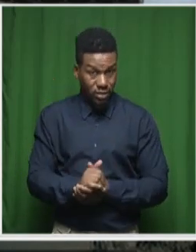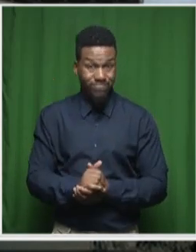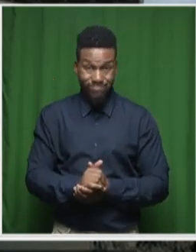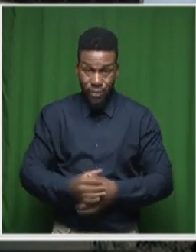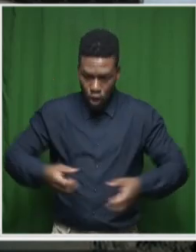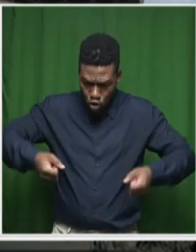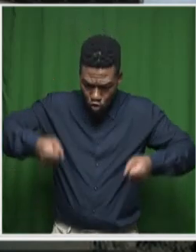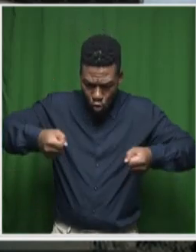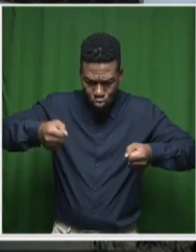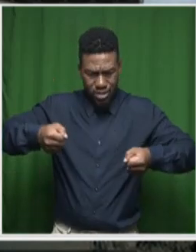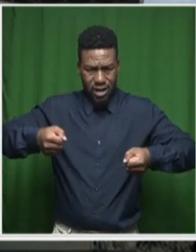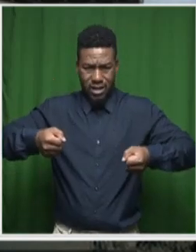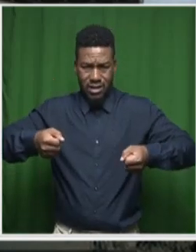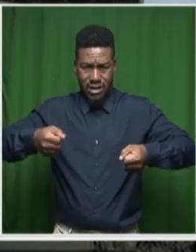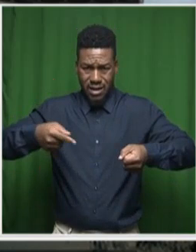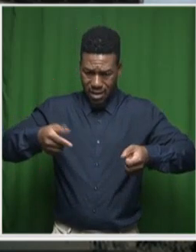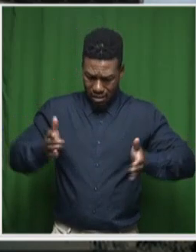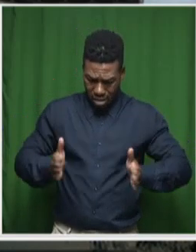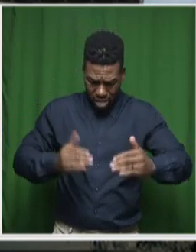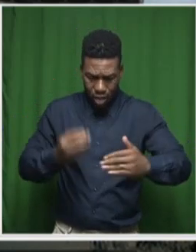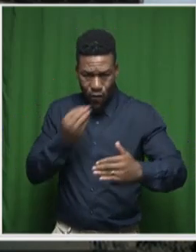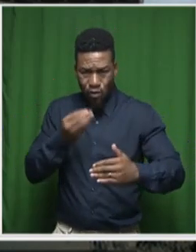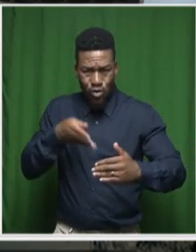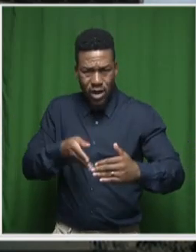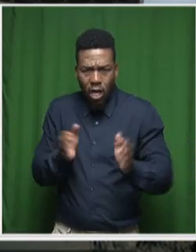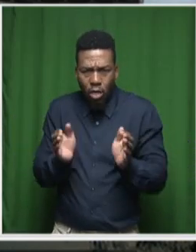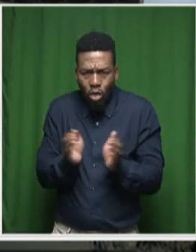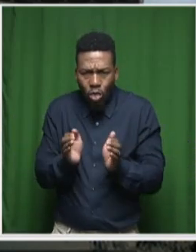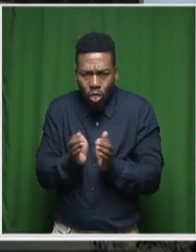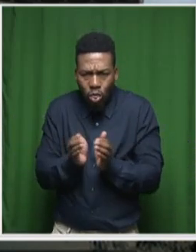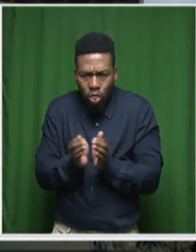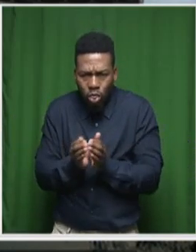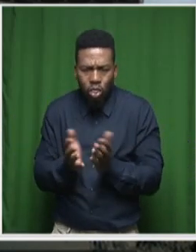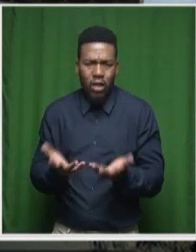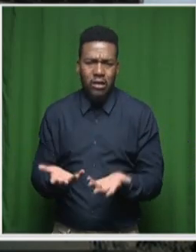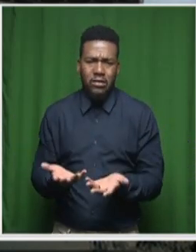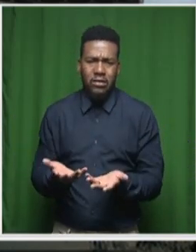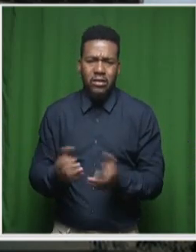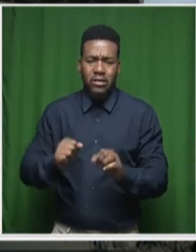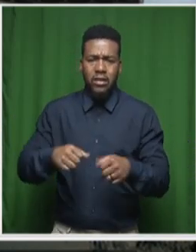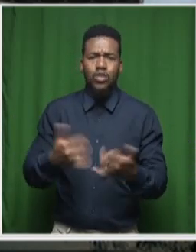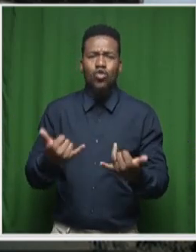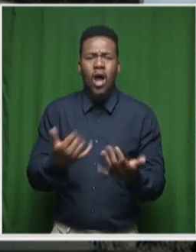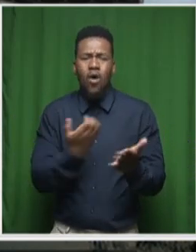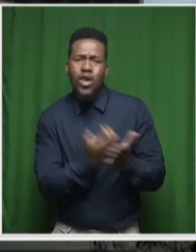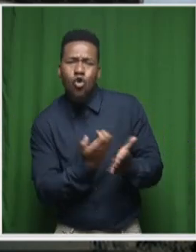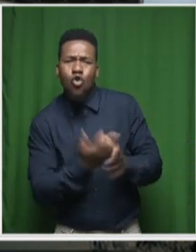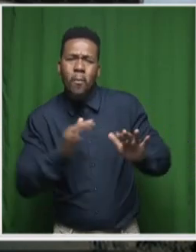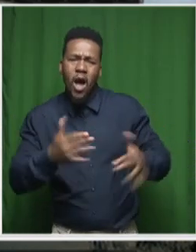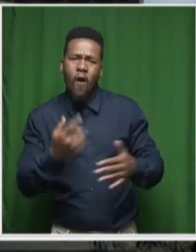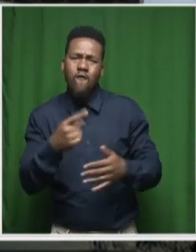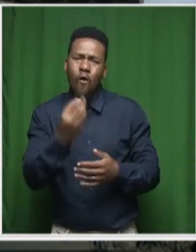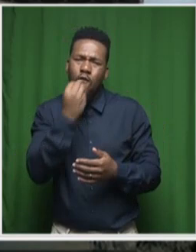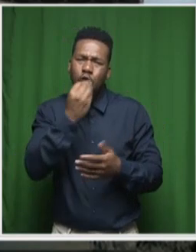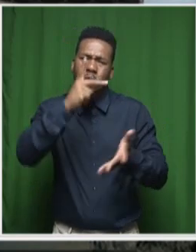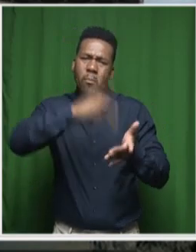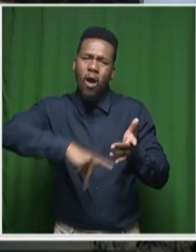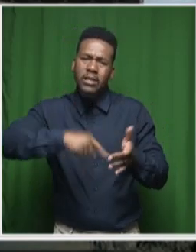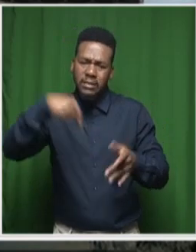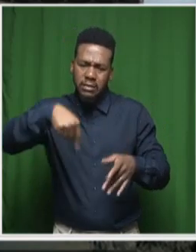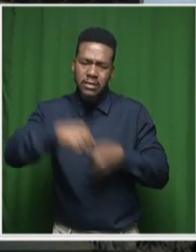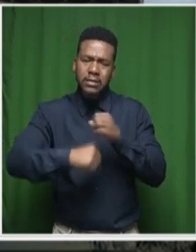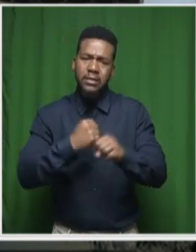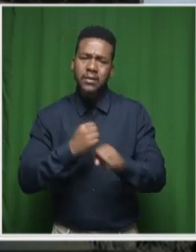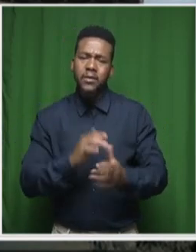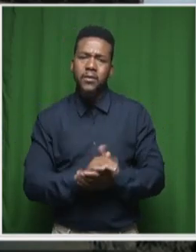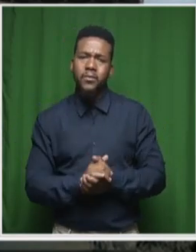baskets going smaller and smaller with the amount of money you have. What does the economy in terms of food prices look like for 2024?